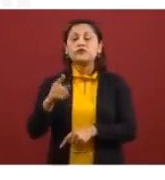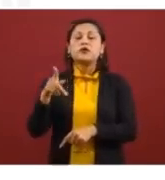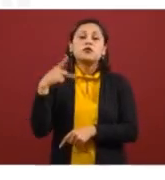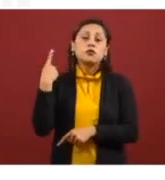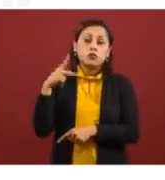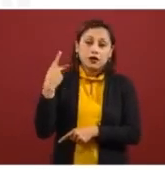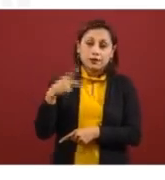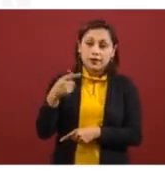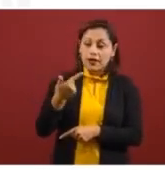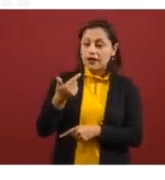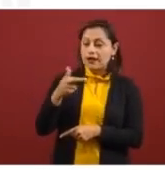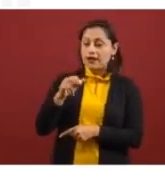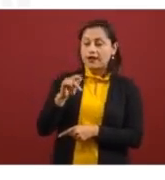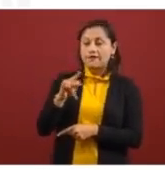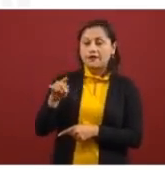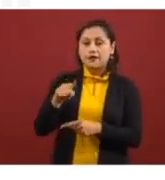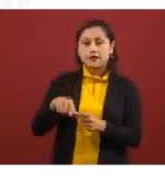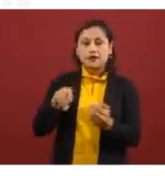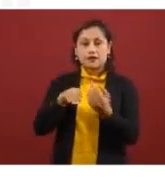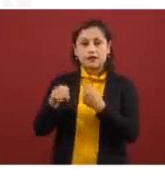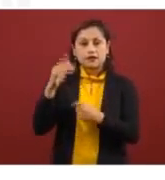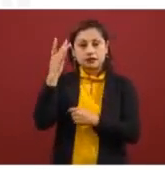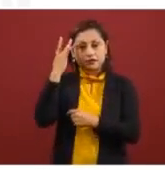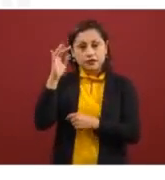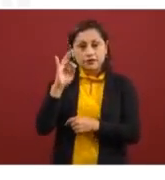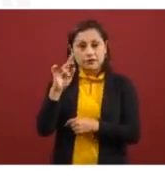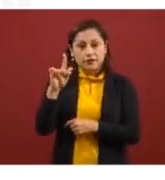three did not allow them to be checked.